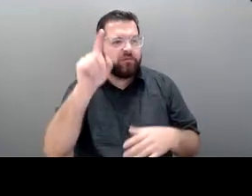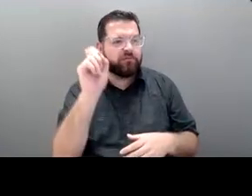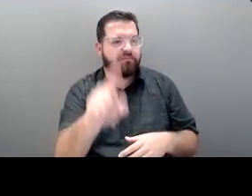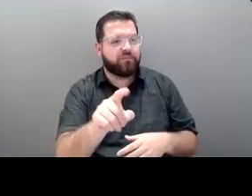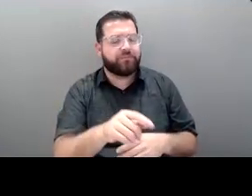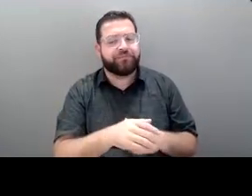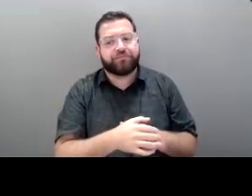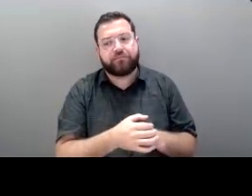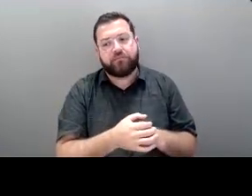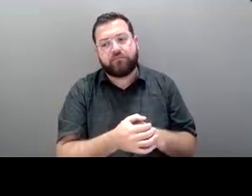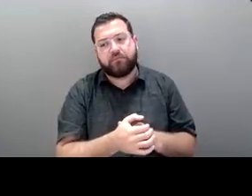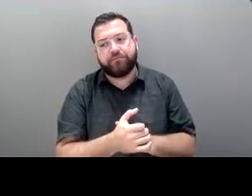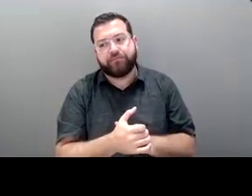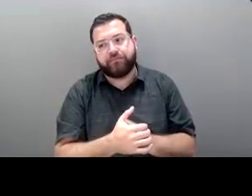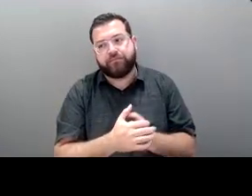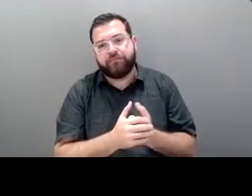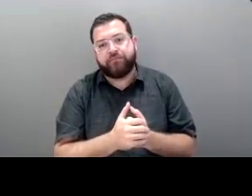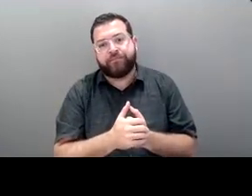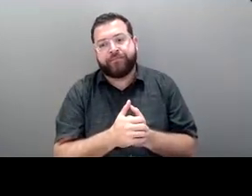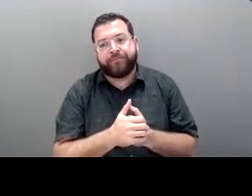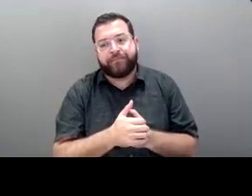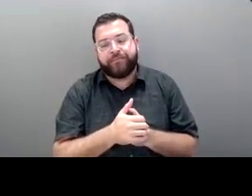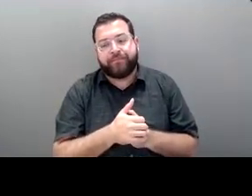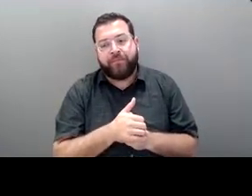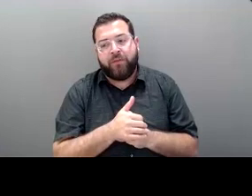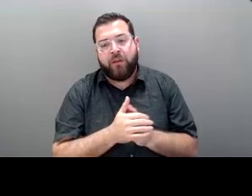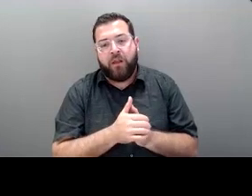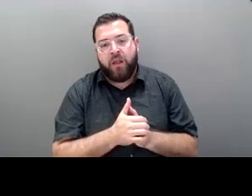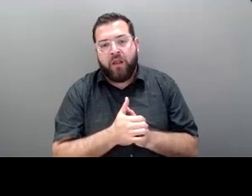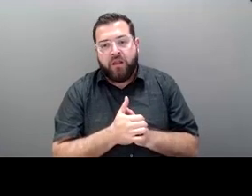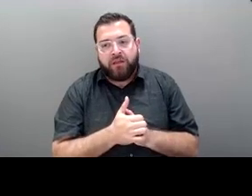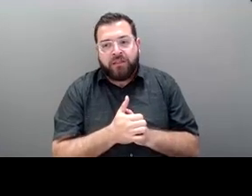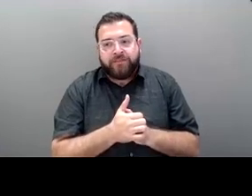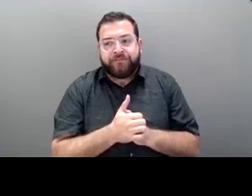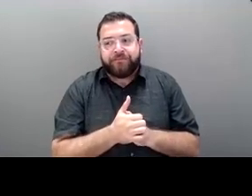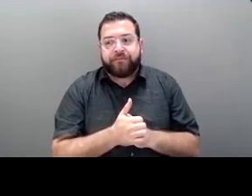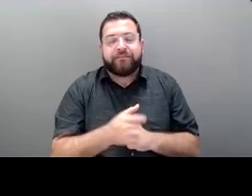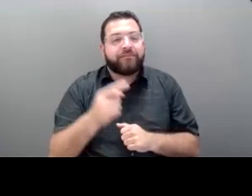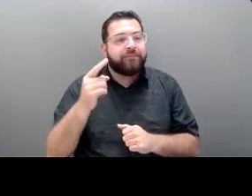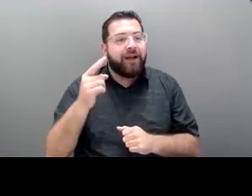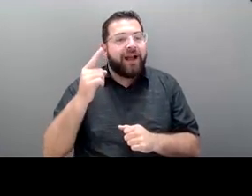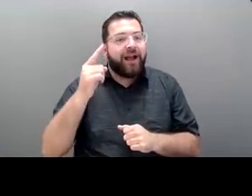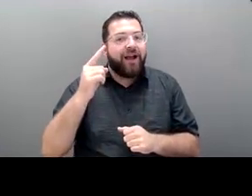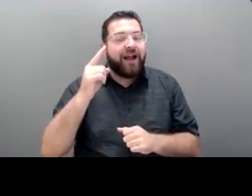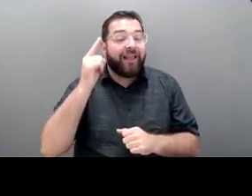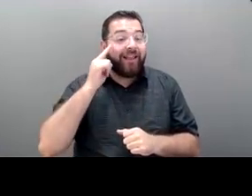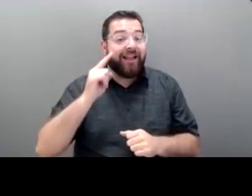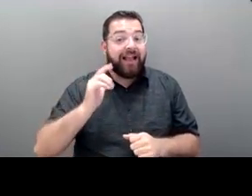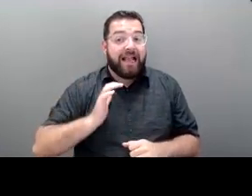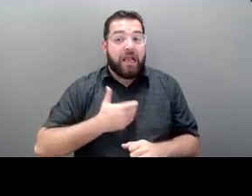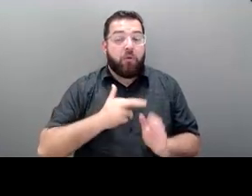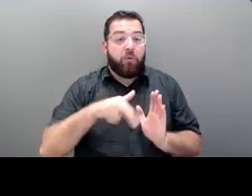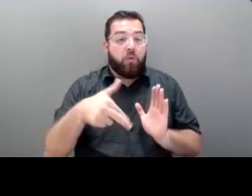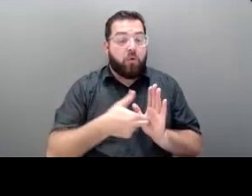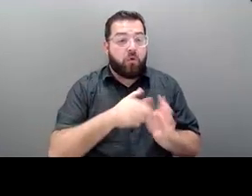think that, you know, our roles are evolving, right? They